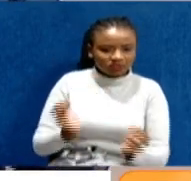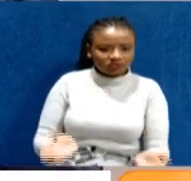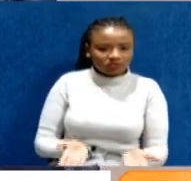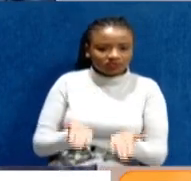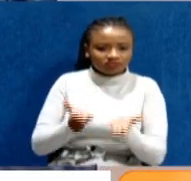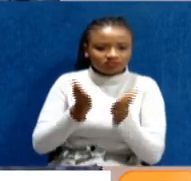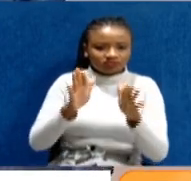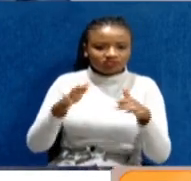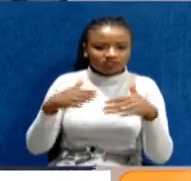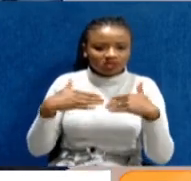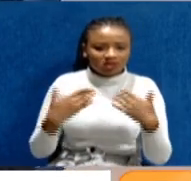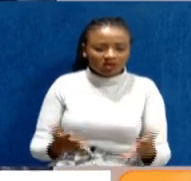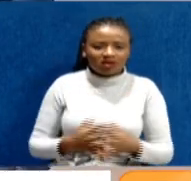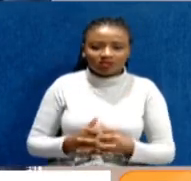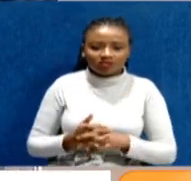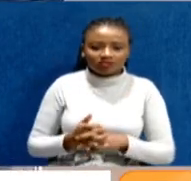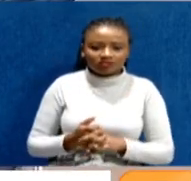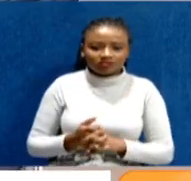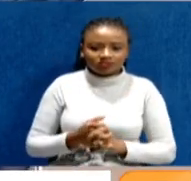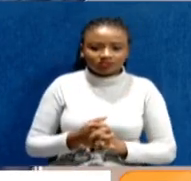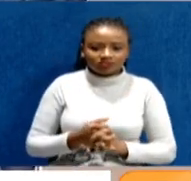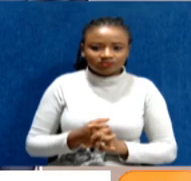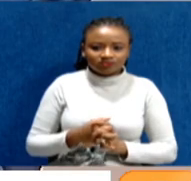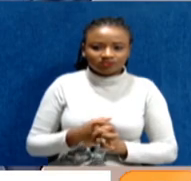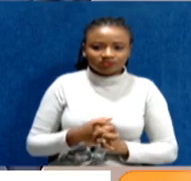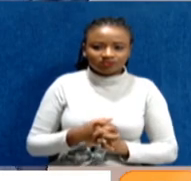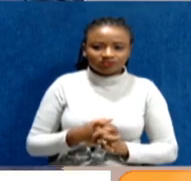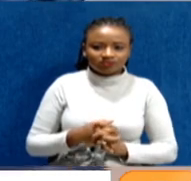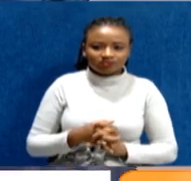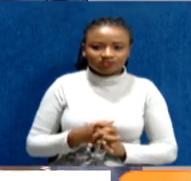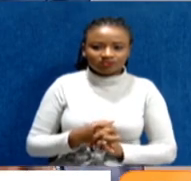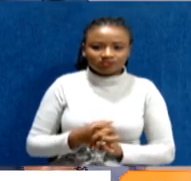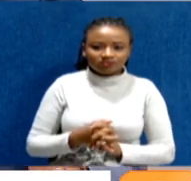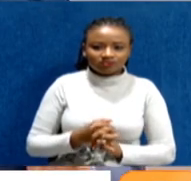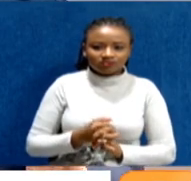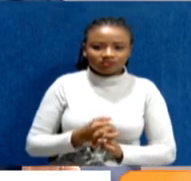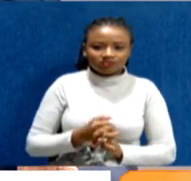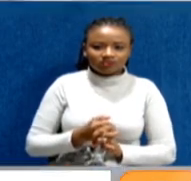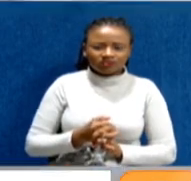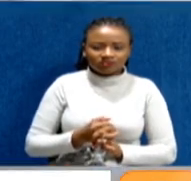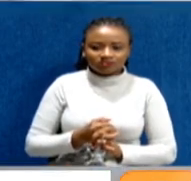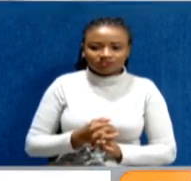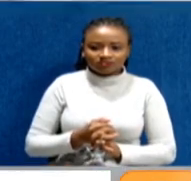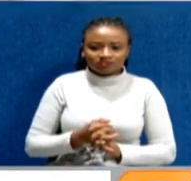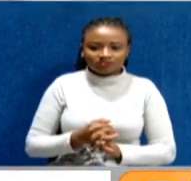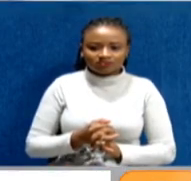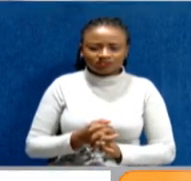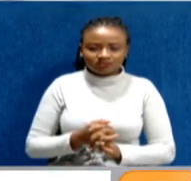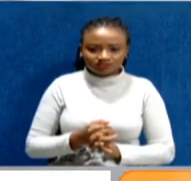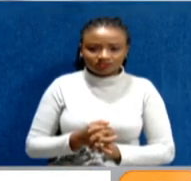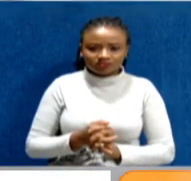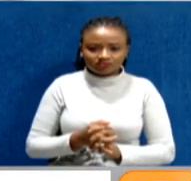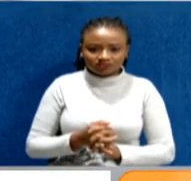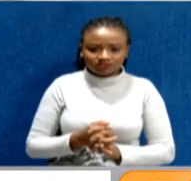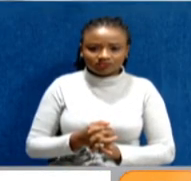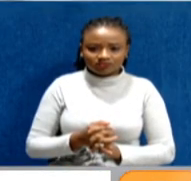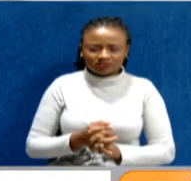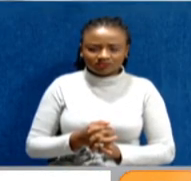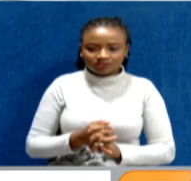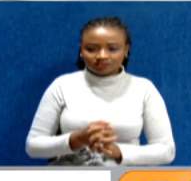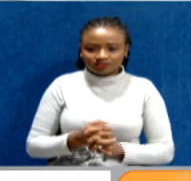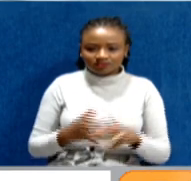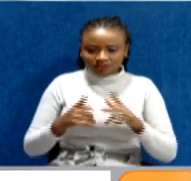we process, yeah. package, and make available for consumption. Okay. Taking into account the whole processes within the value chain, okay.